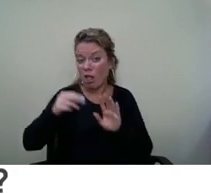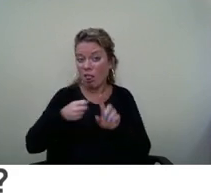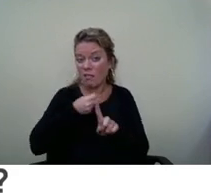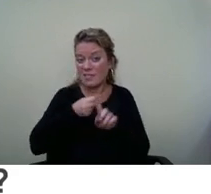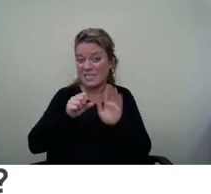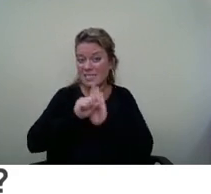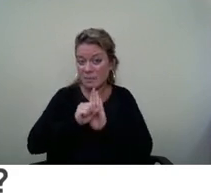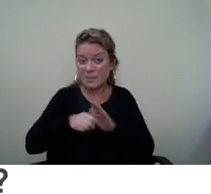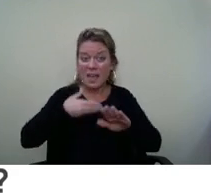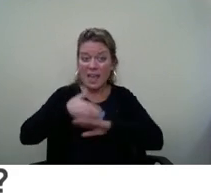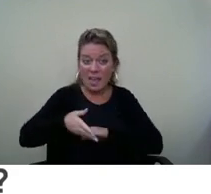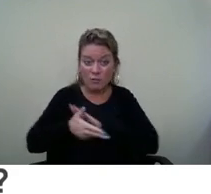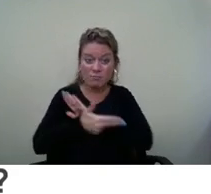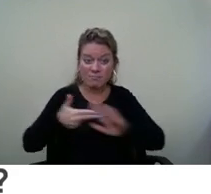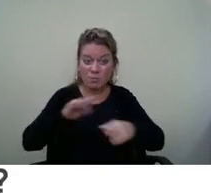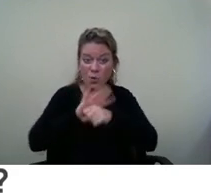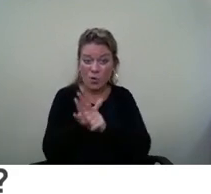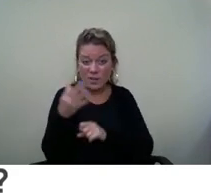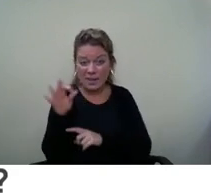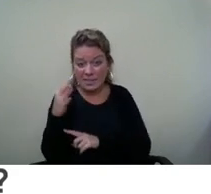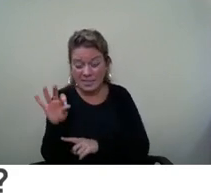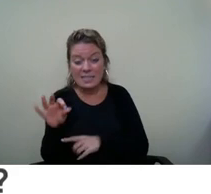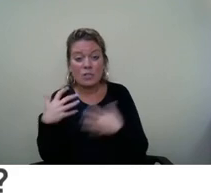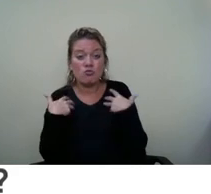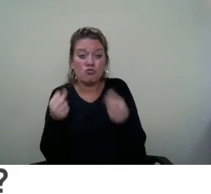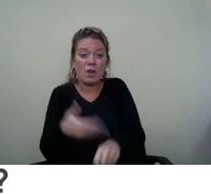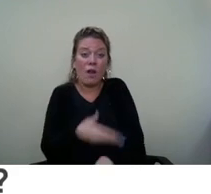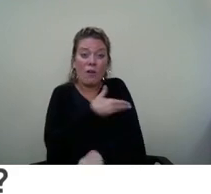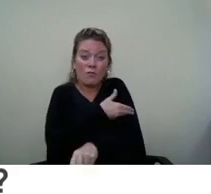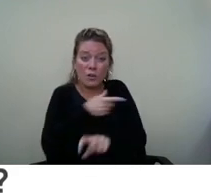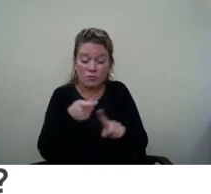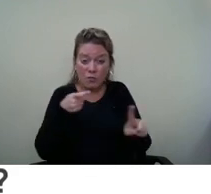being diagnosed with COVID-19 and perhaps having recovered from the